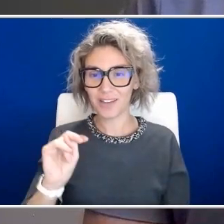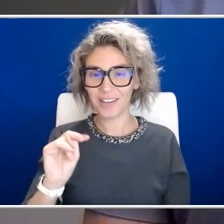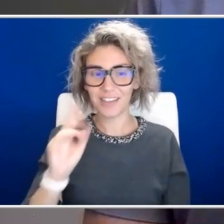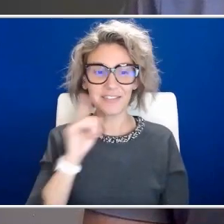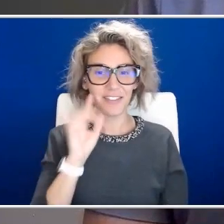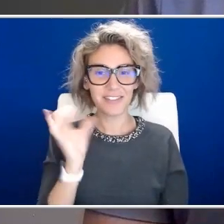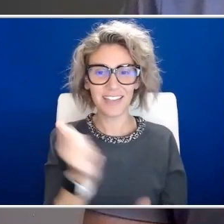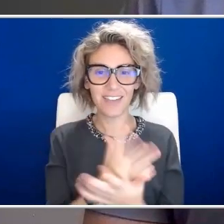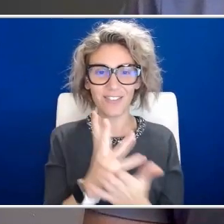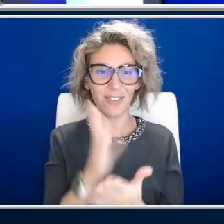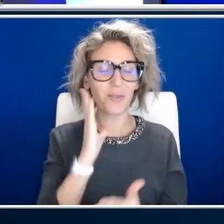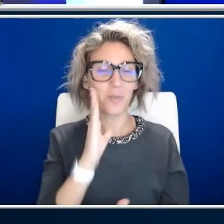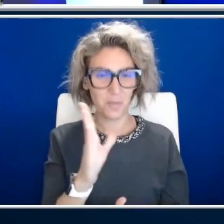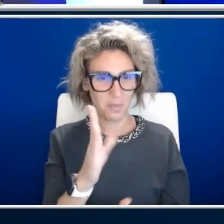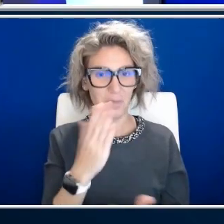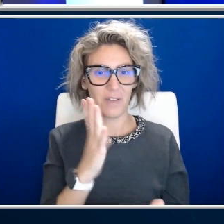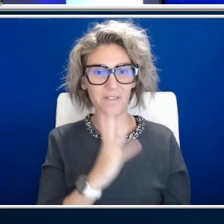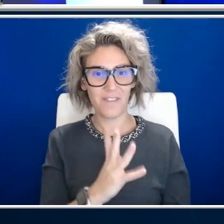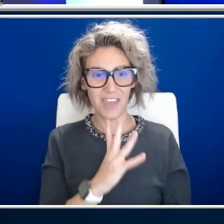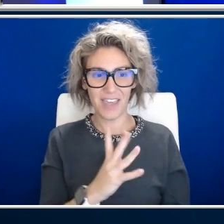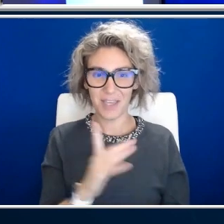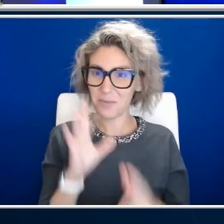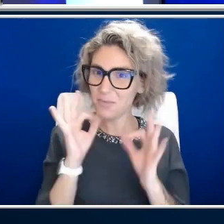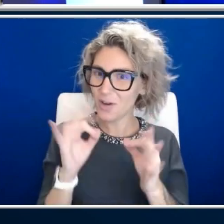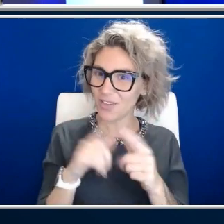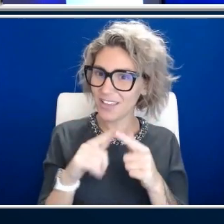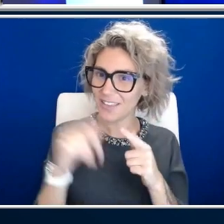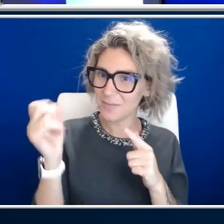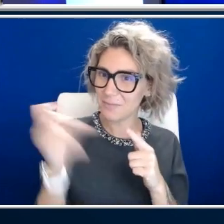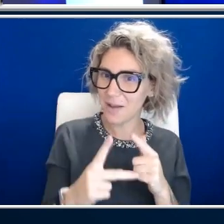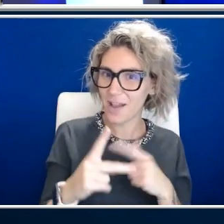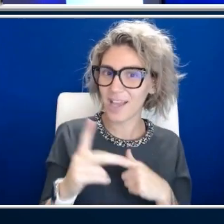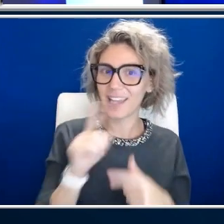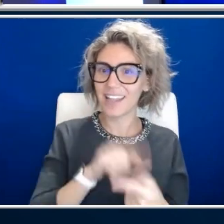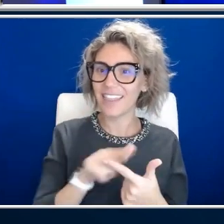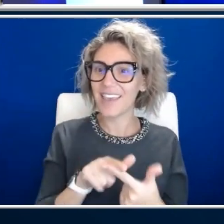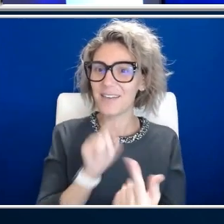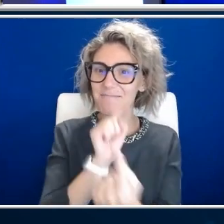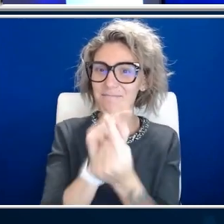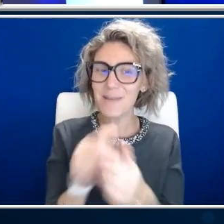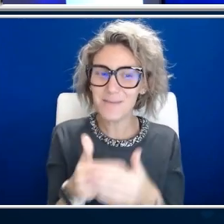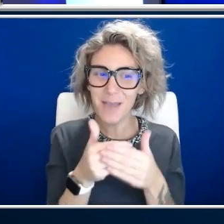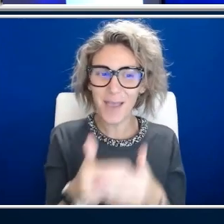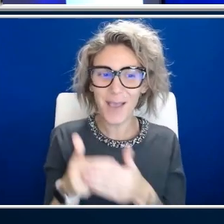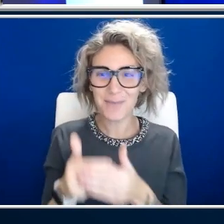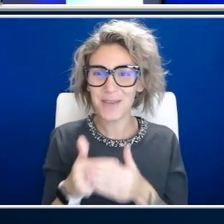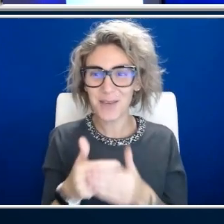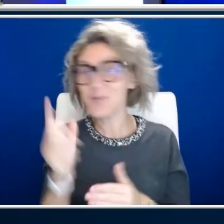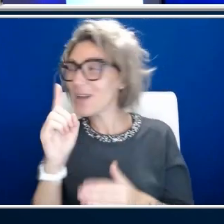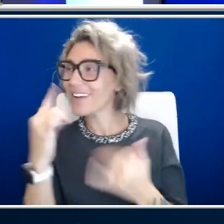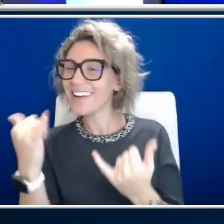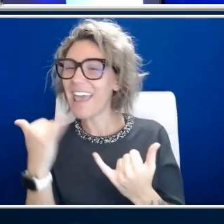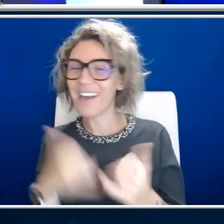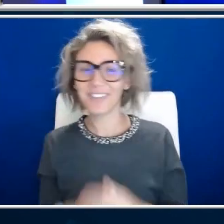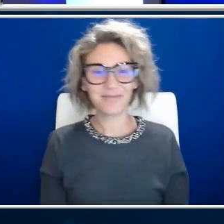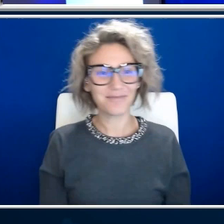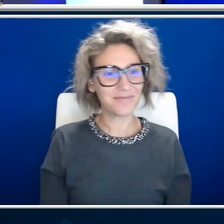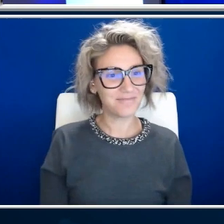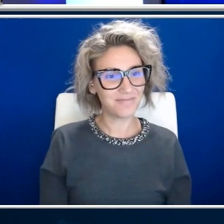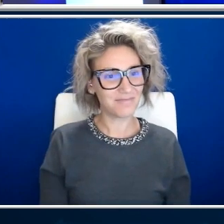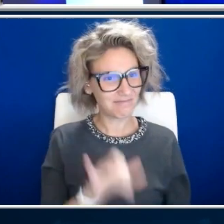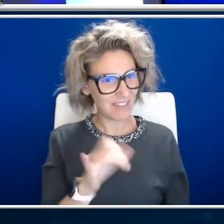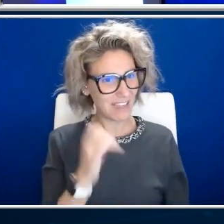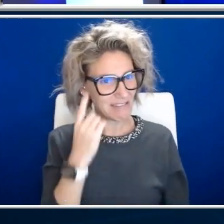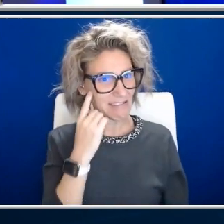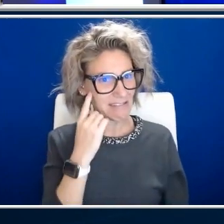fine. Perfect. Then we'll have you back on and we'll meet the baby. We like that. A good where are they now? Does that sound about right? Is that the